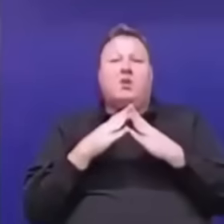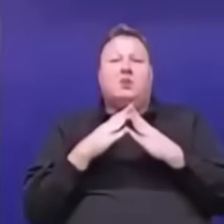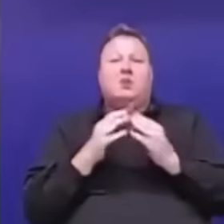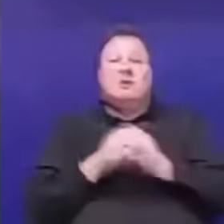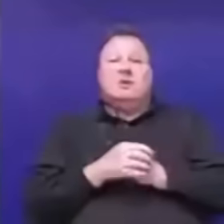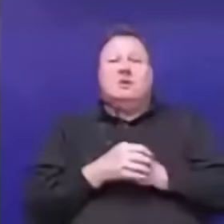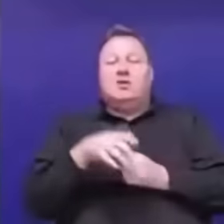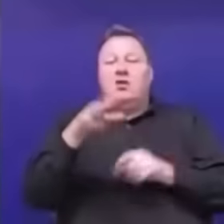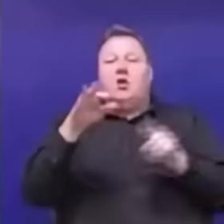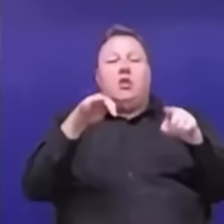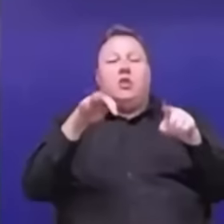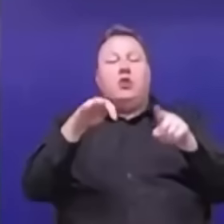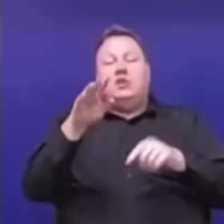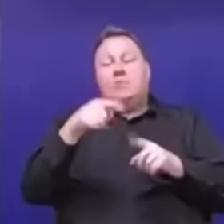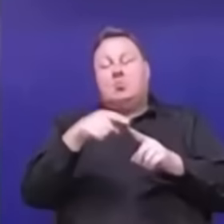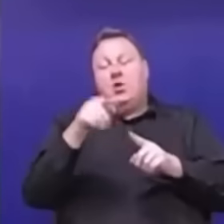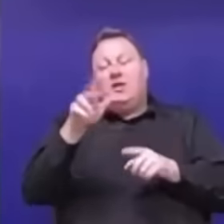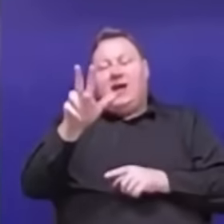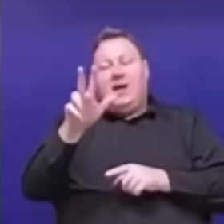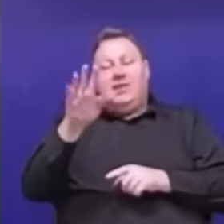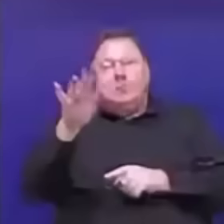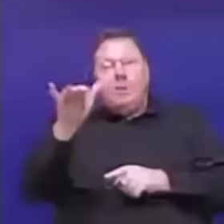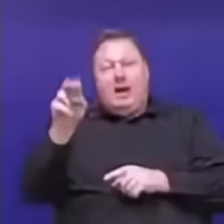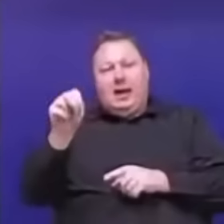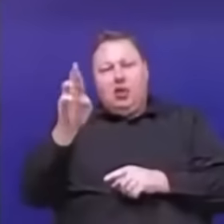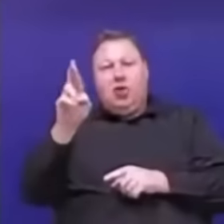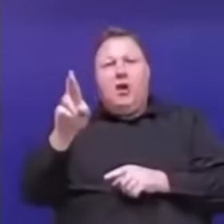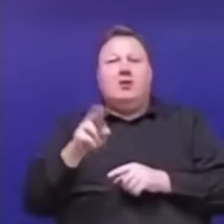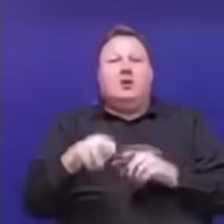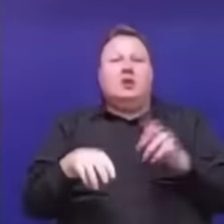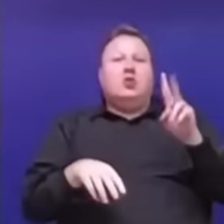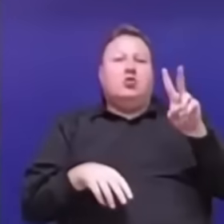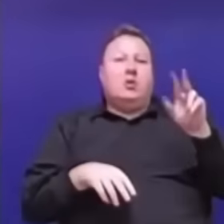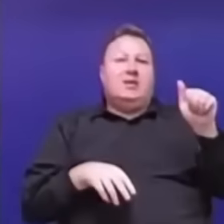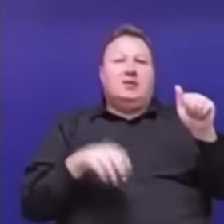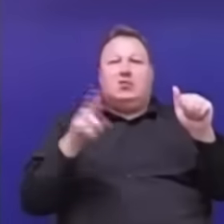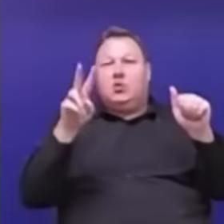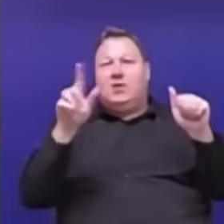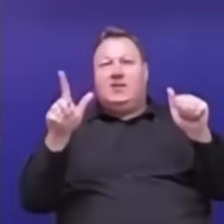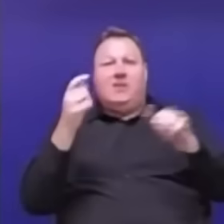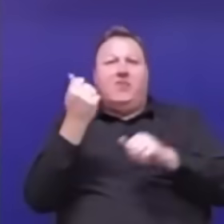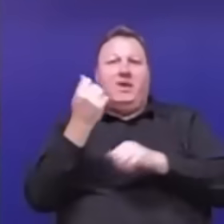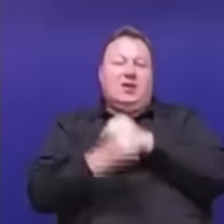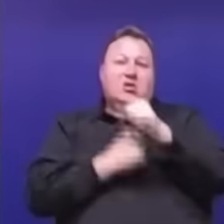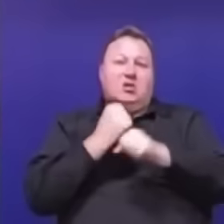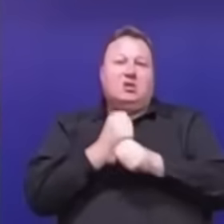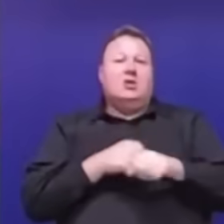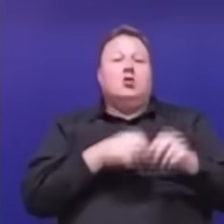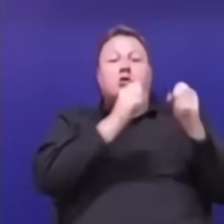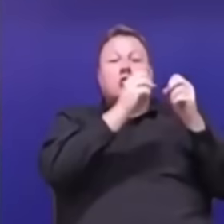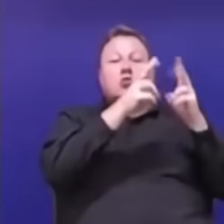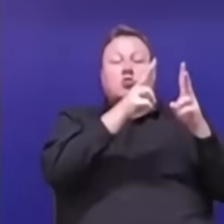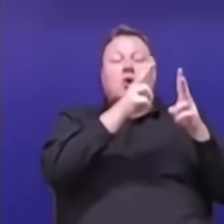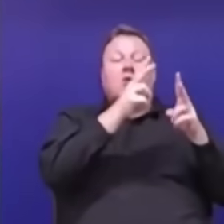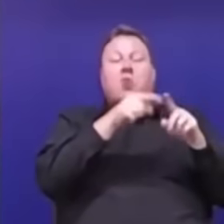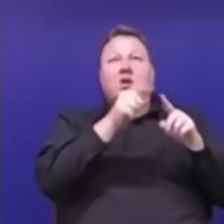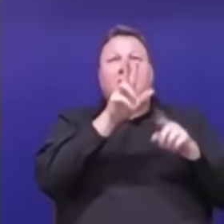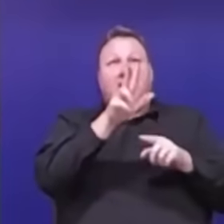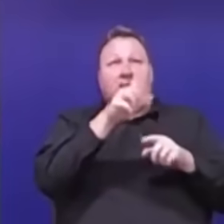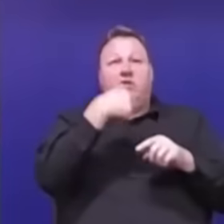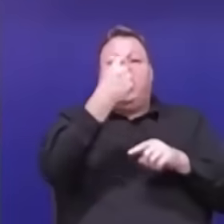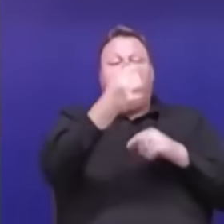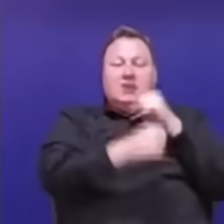totals 13.8 billion rand for the 2026-27 financial year, 12.8 billion for the next year,